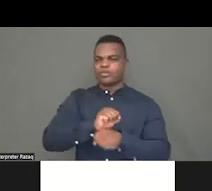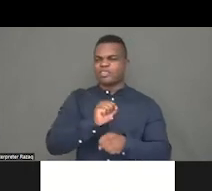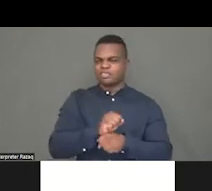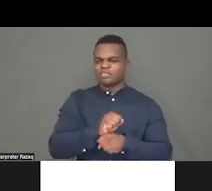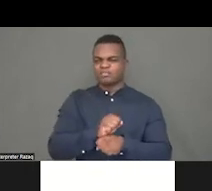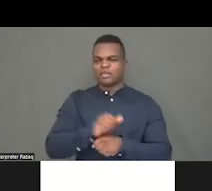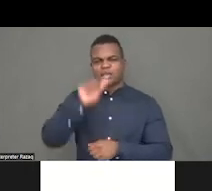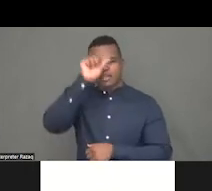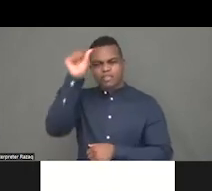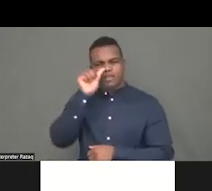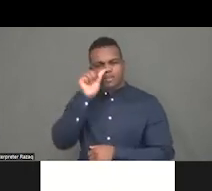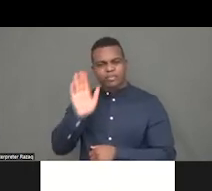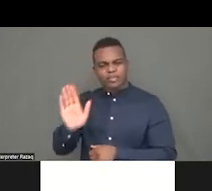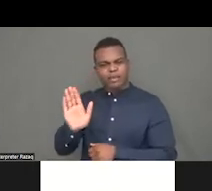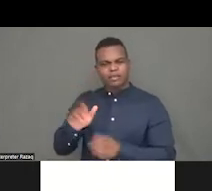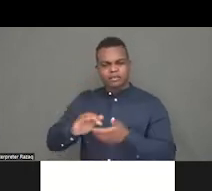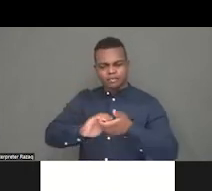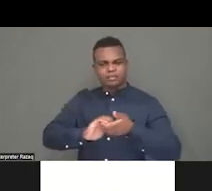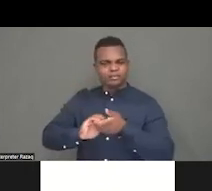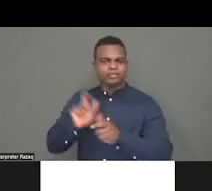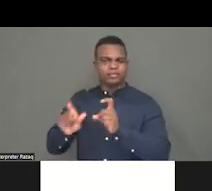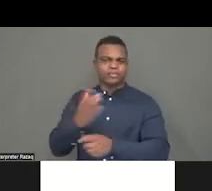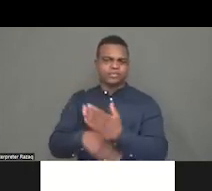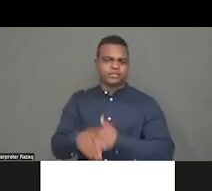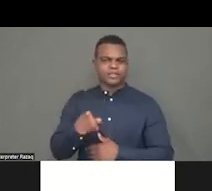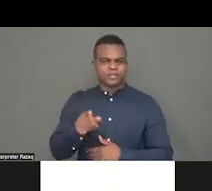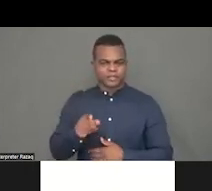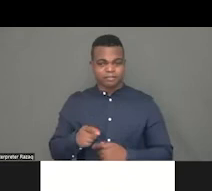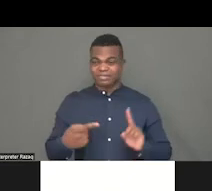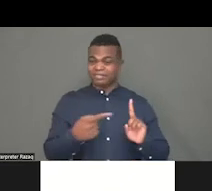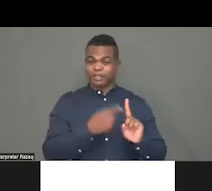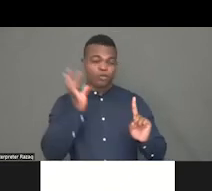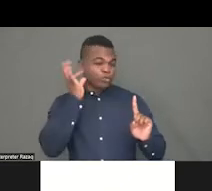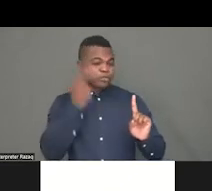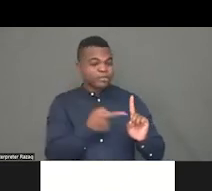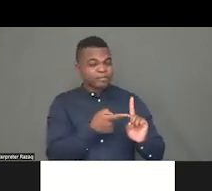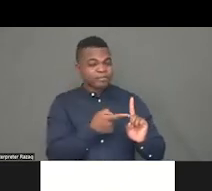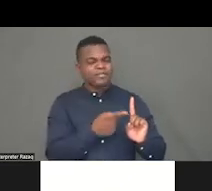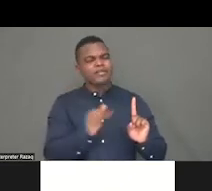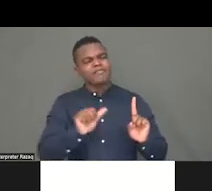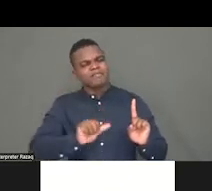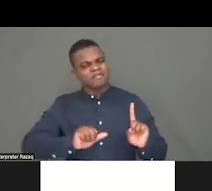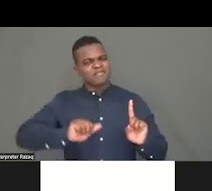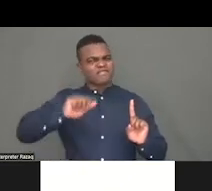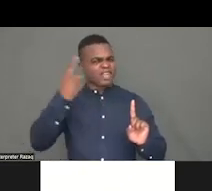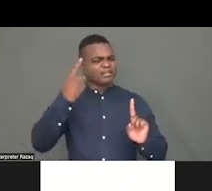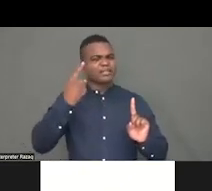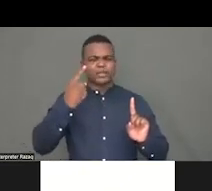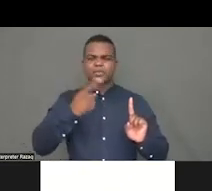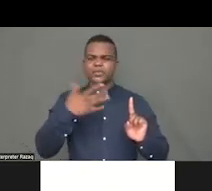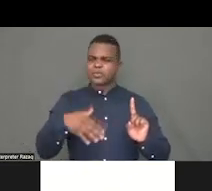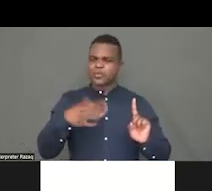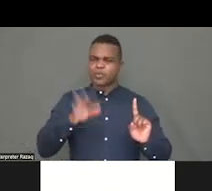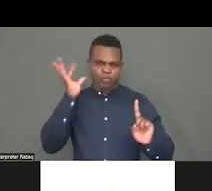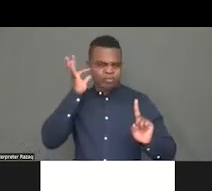director. It's great to have you here, Shitaye. I know you wanted to bring in the perspective of the African context, so could you explain